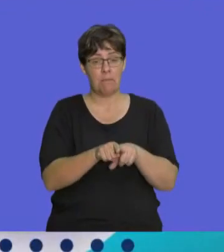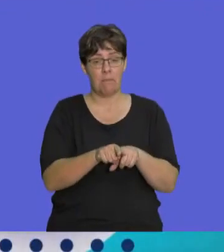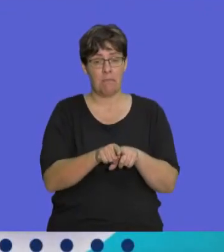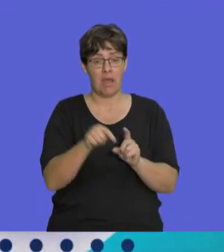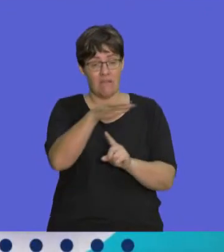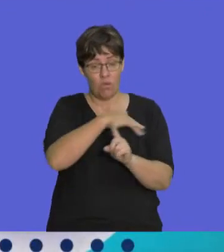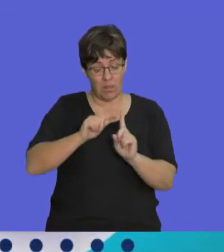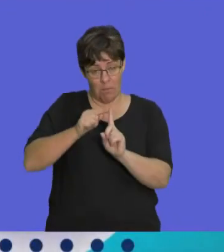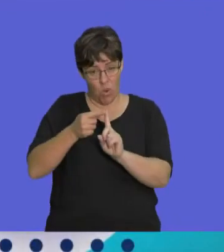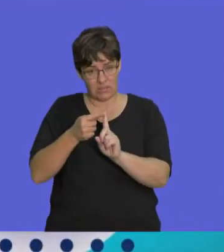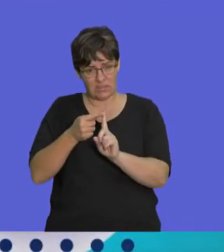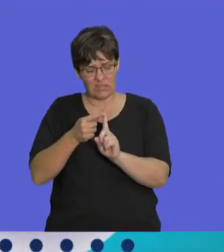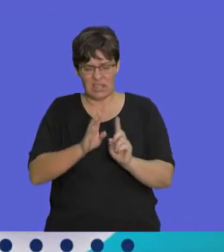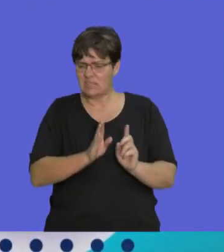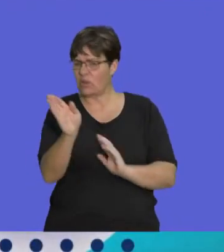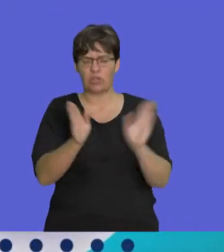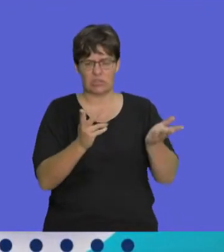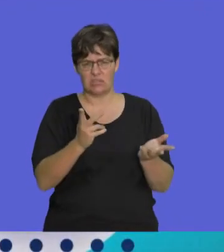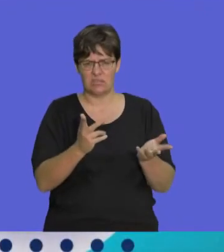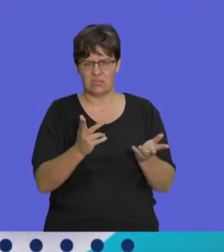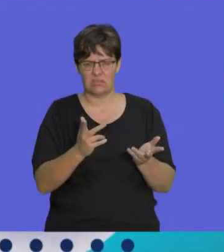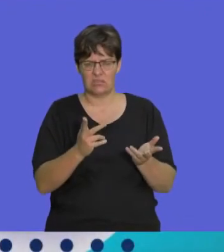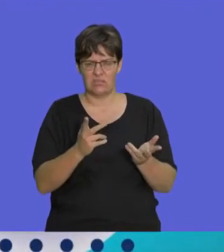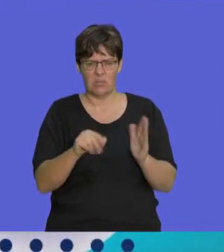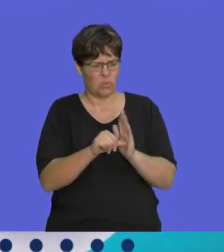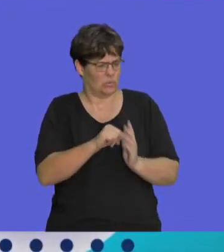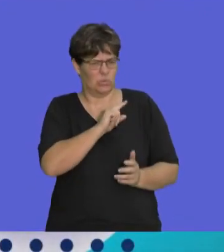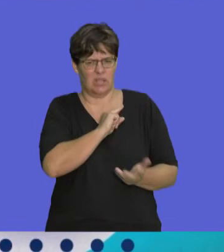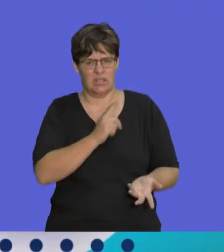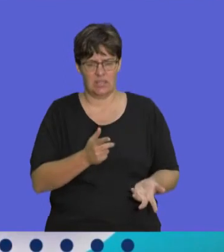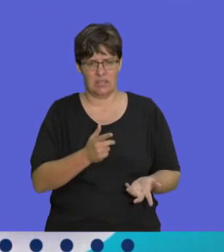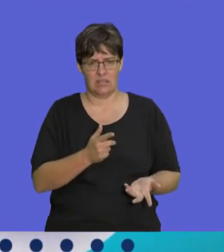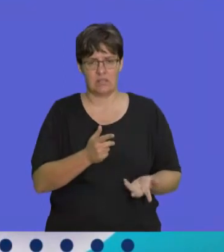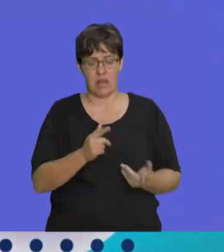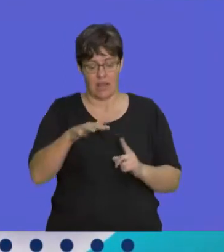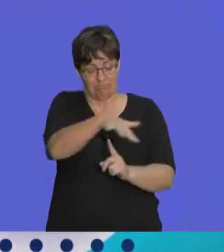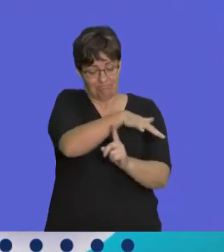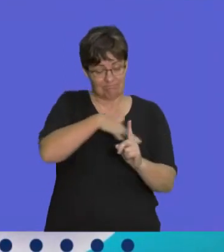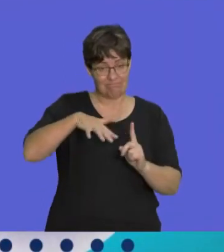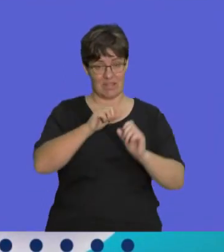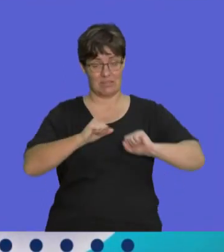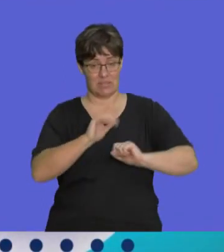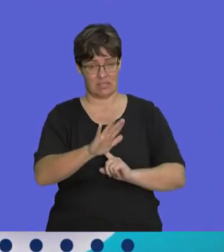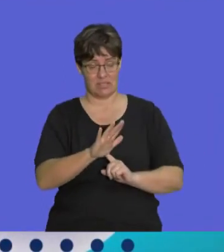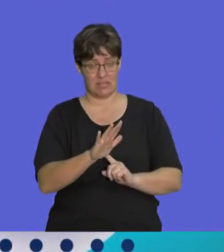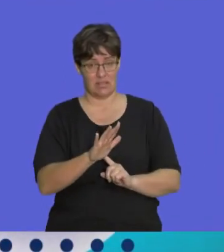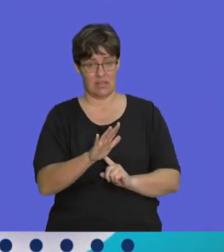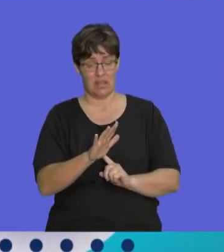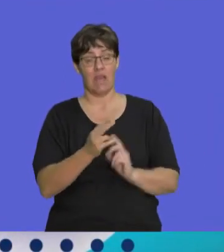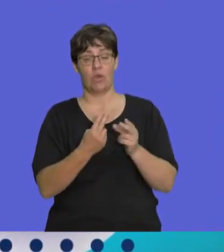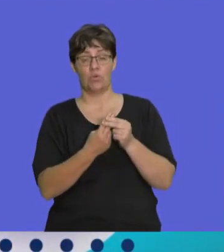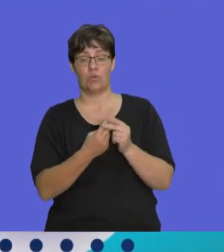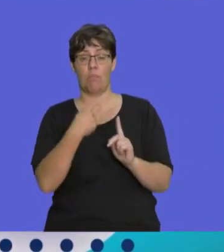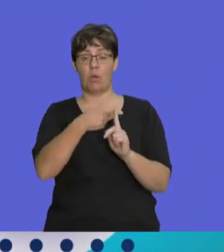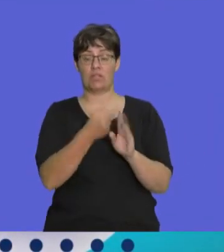electric field at a point? We know that in an electric field, as a region in space, if you subject a unit